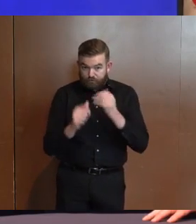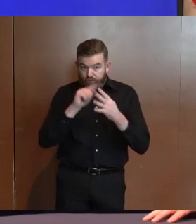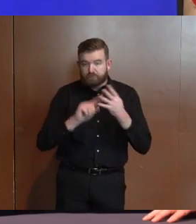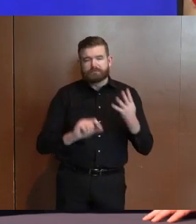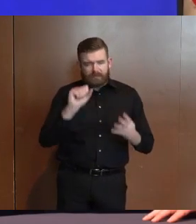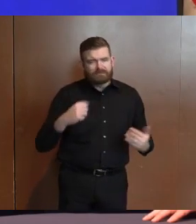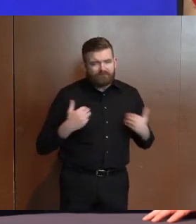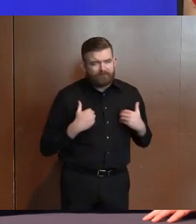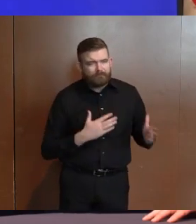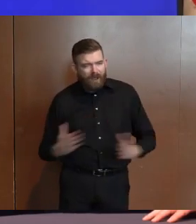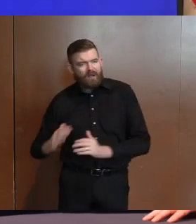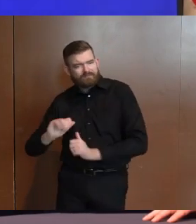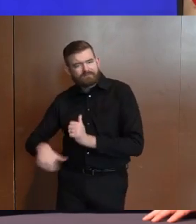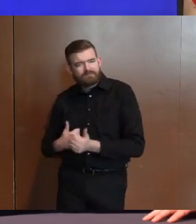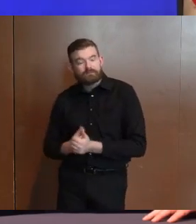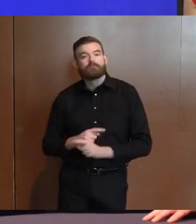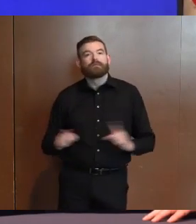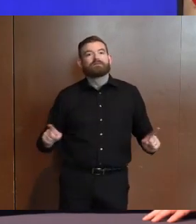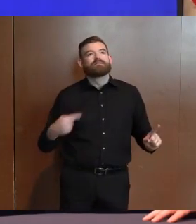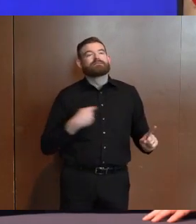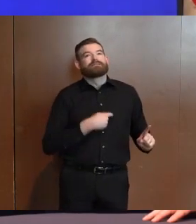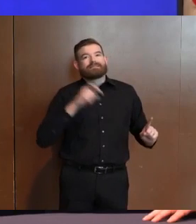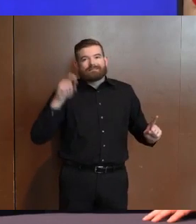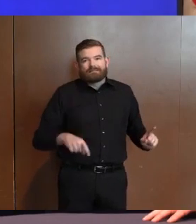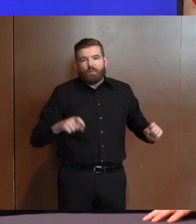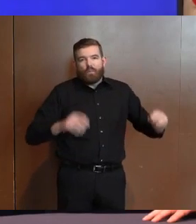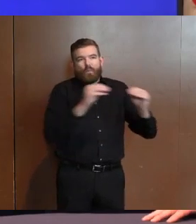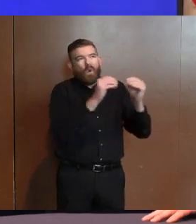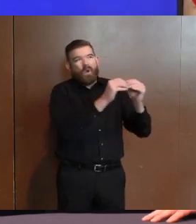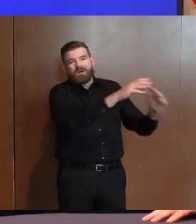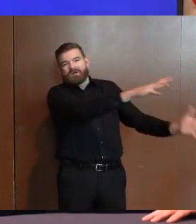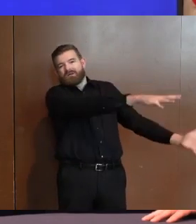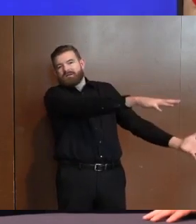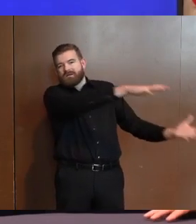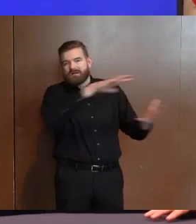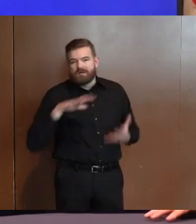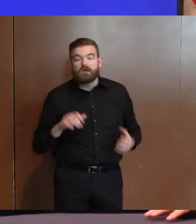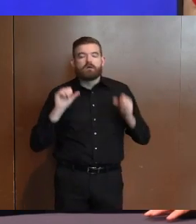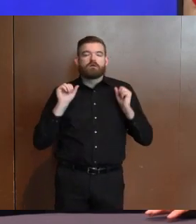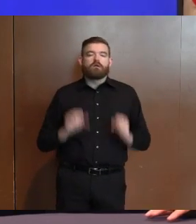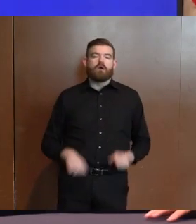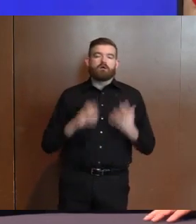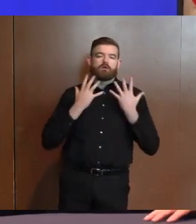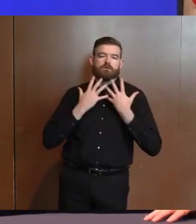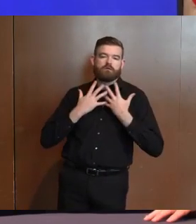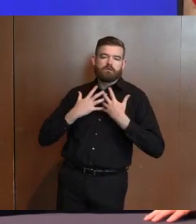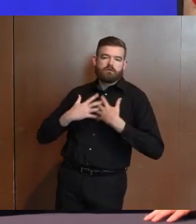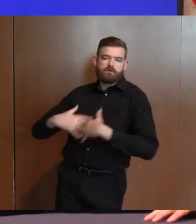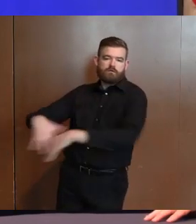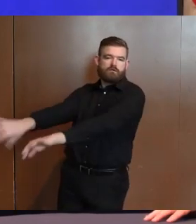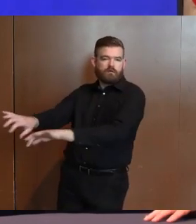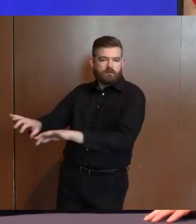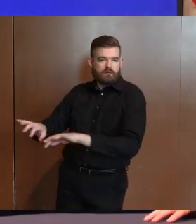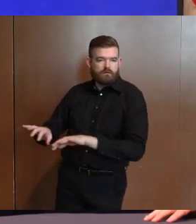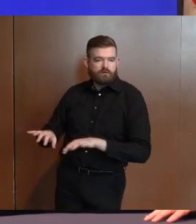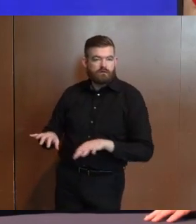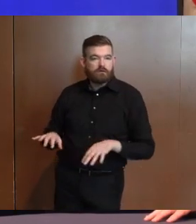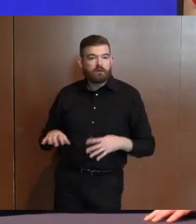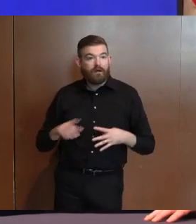a lot of things to go right across all 4 of those dimensions. But we are not where we need to be or will have to